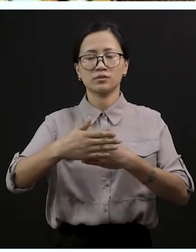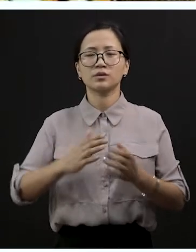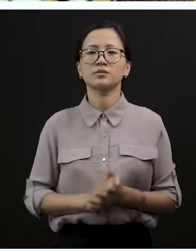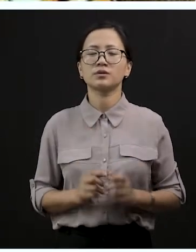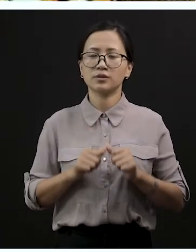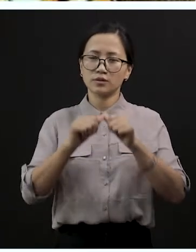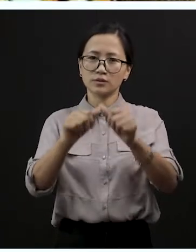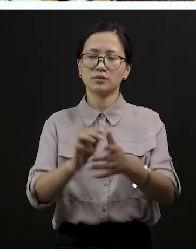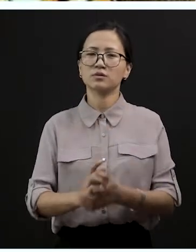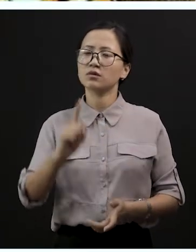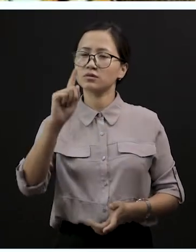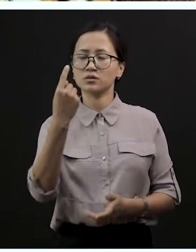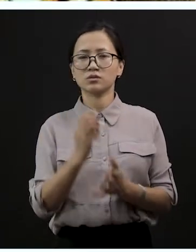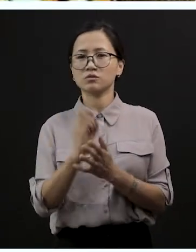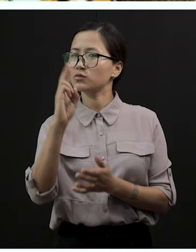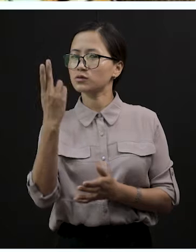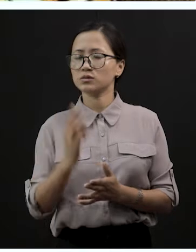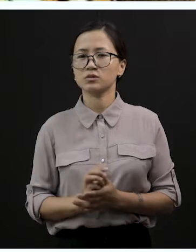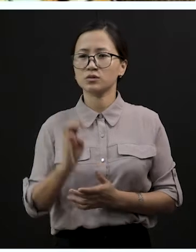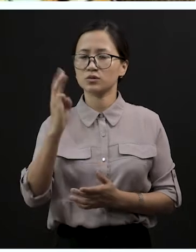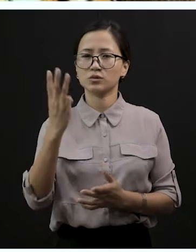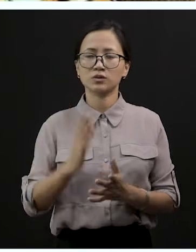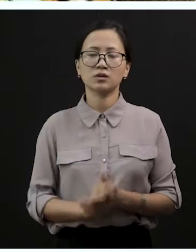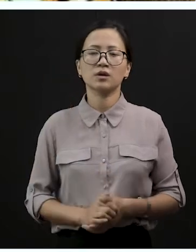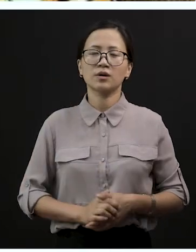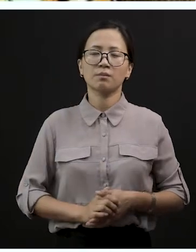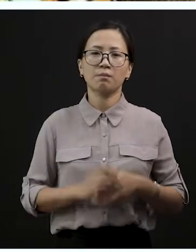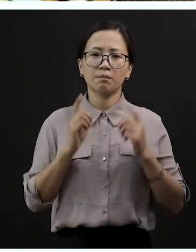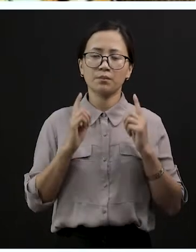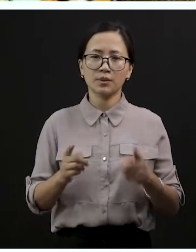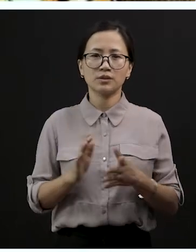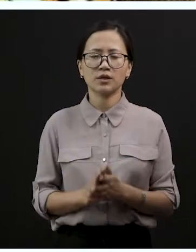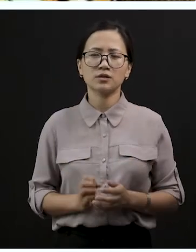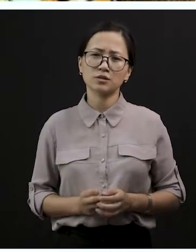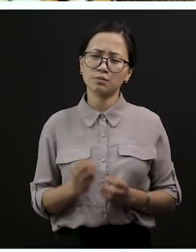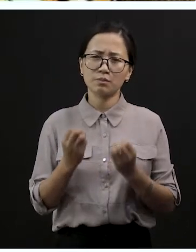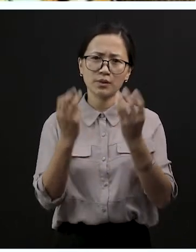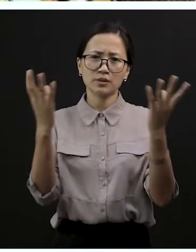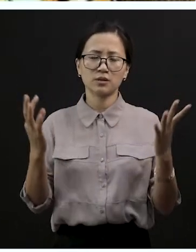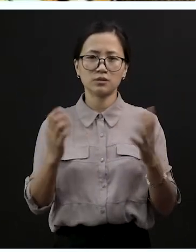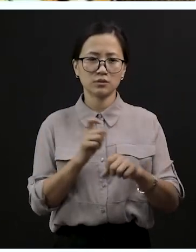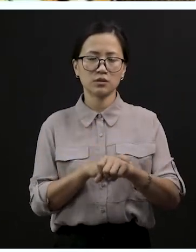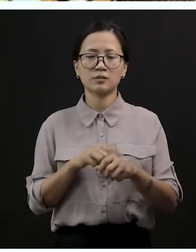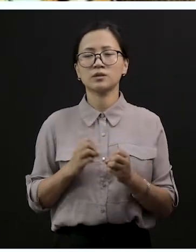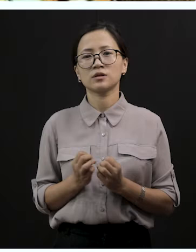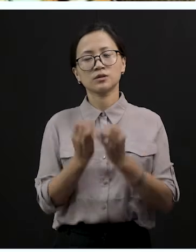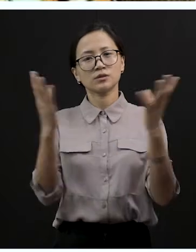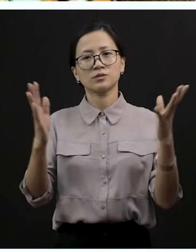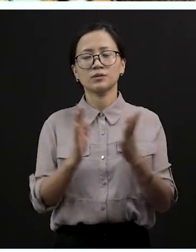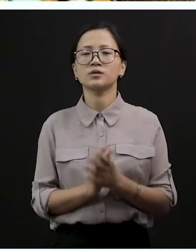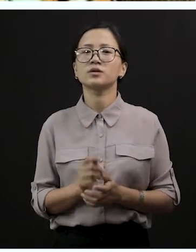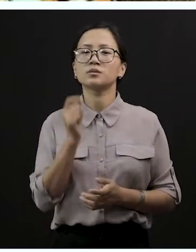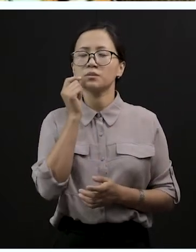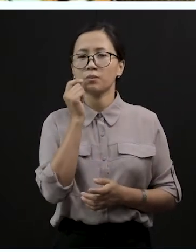replied, "Not just once or twice, but as many times as you had done." So the